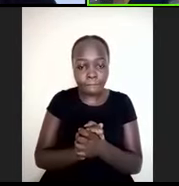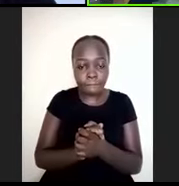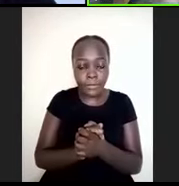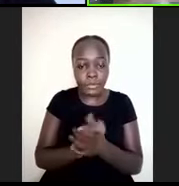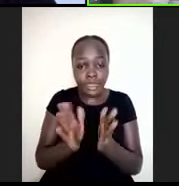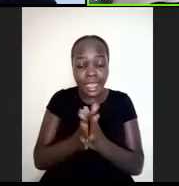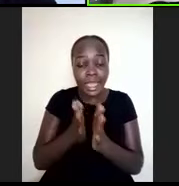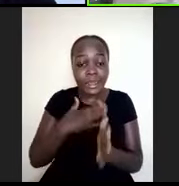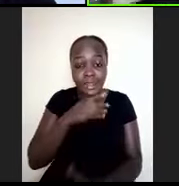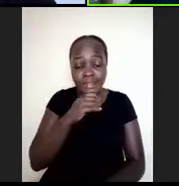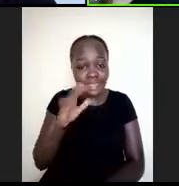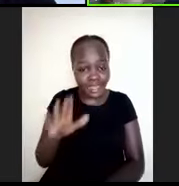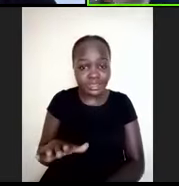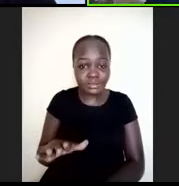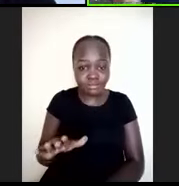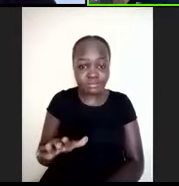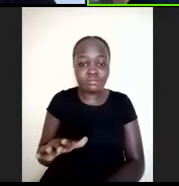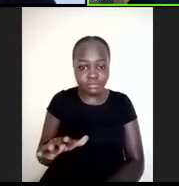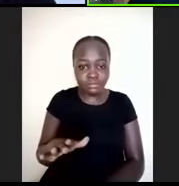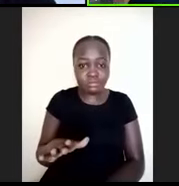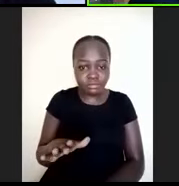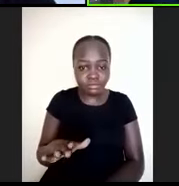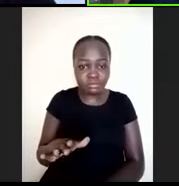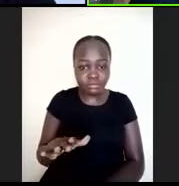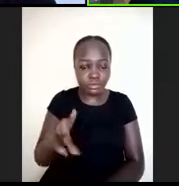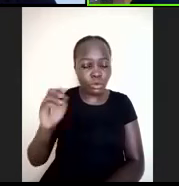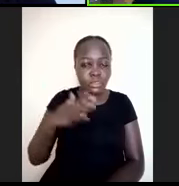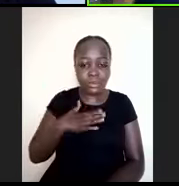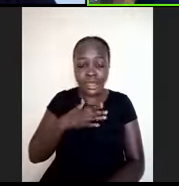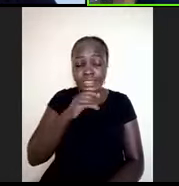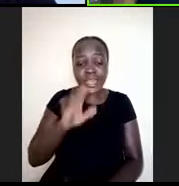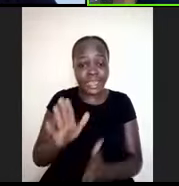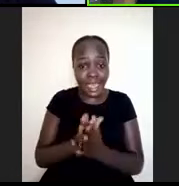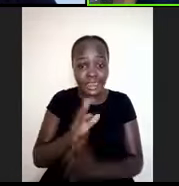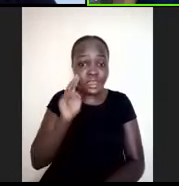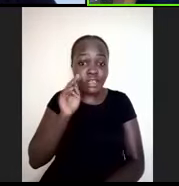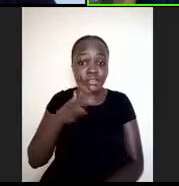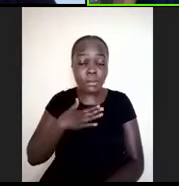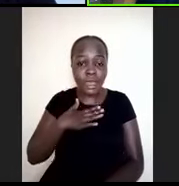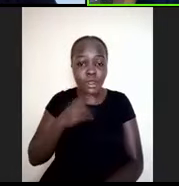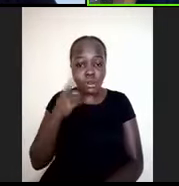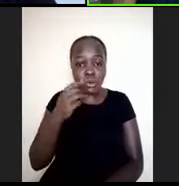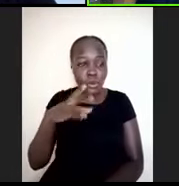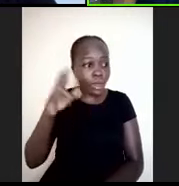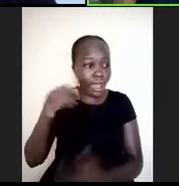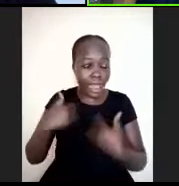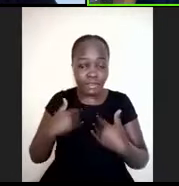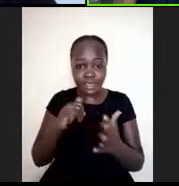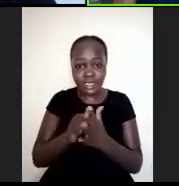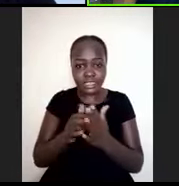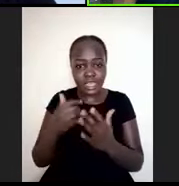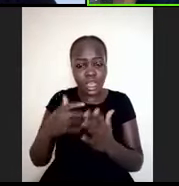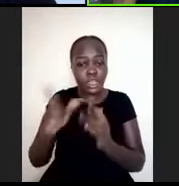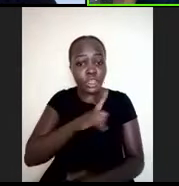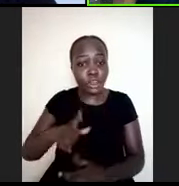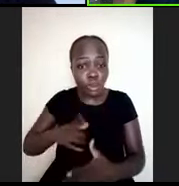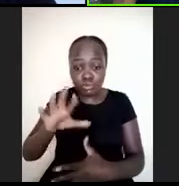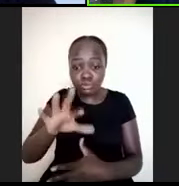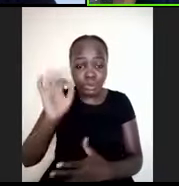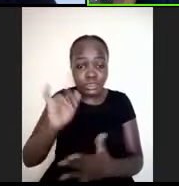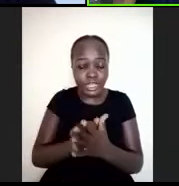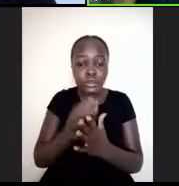son, in fact, it's my son and my nephew who were having these visions. The Lord told them he wanted to use